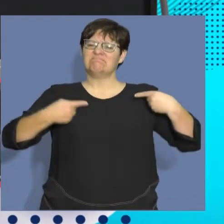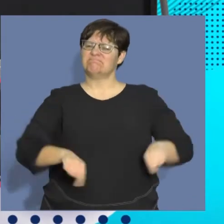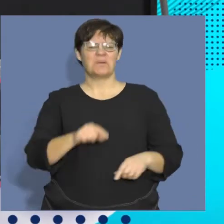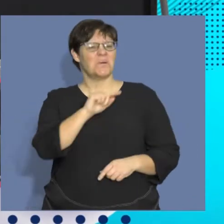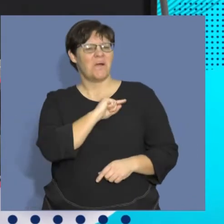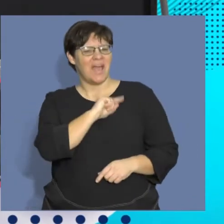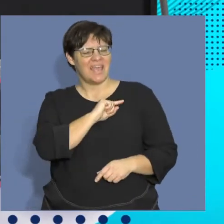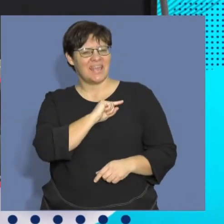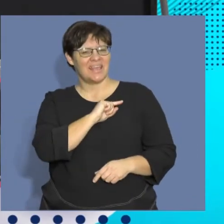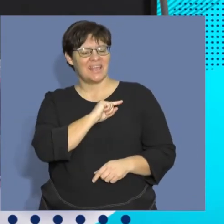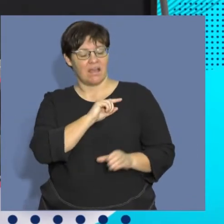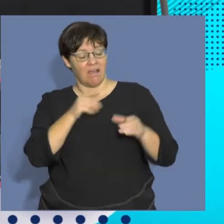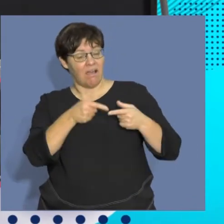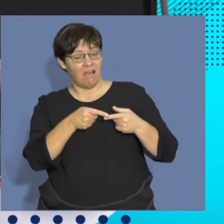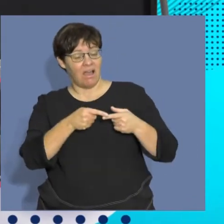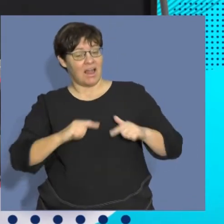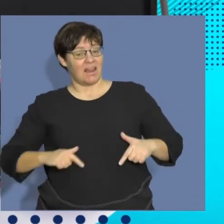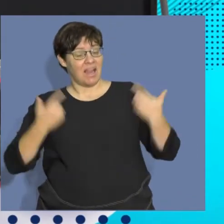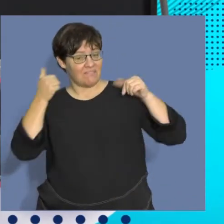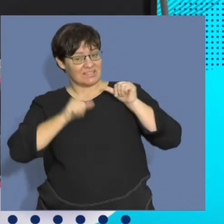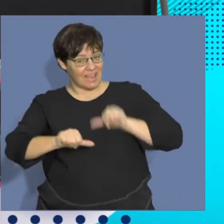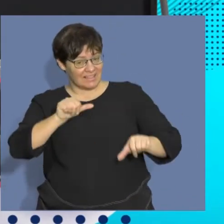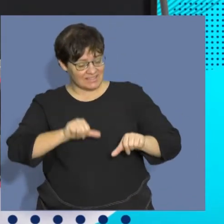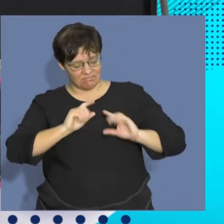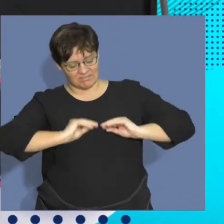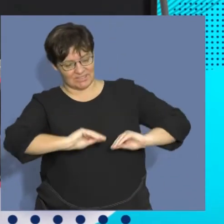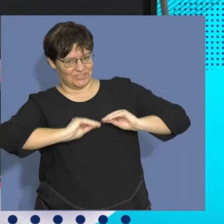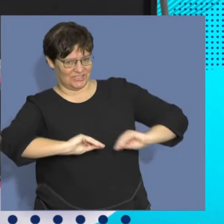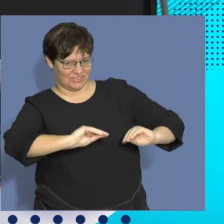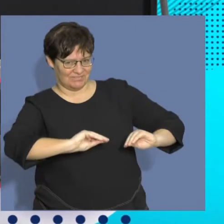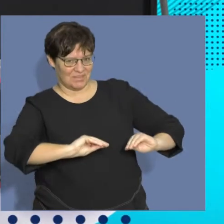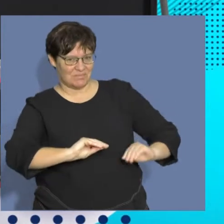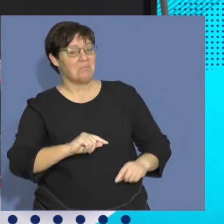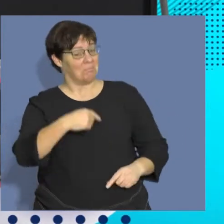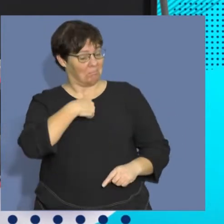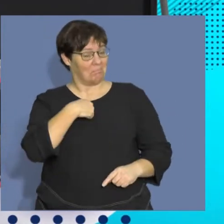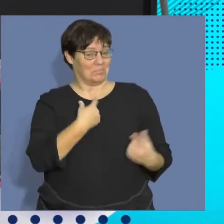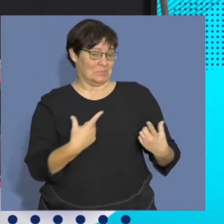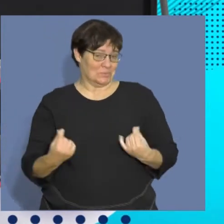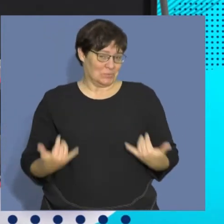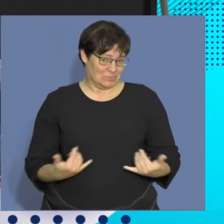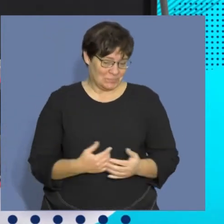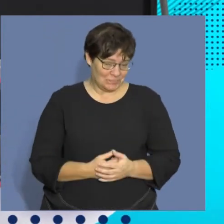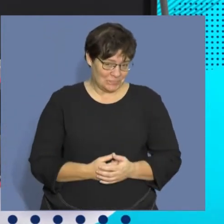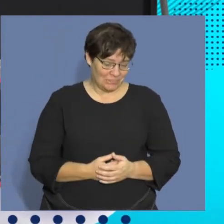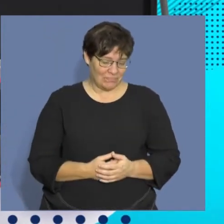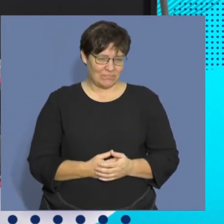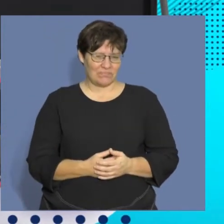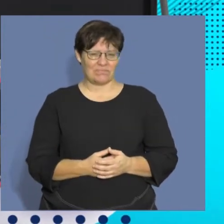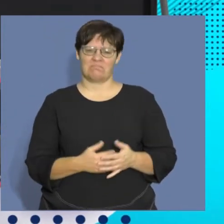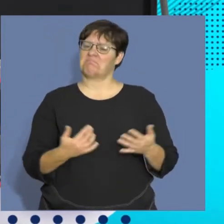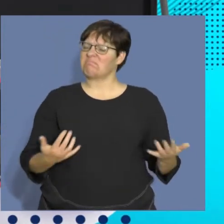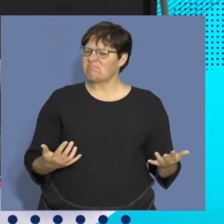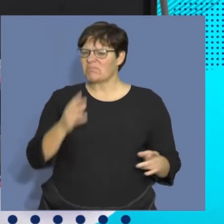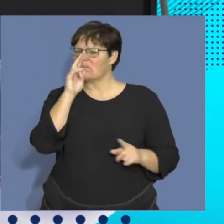get you through a section on life sciences because that's the thing that I do. So what